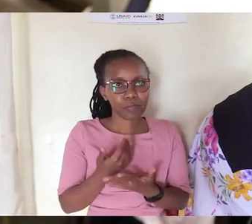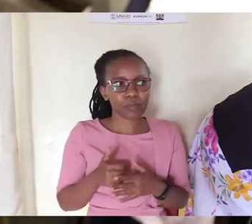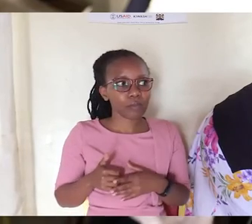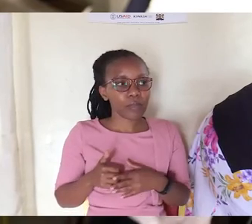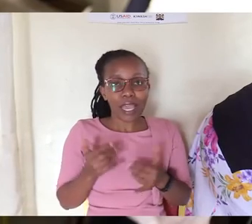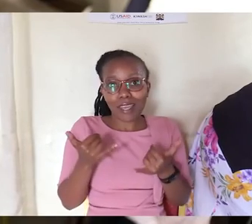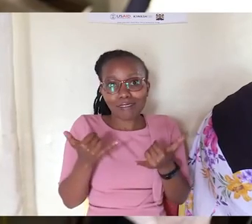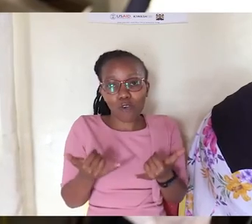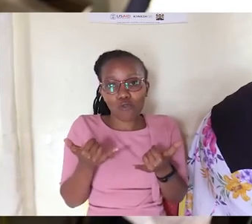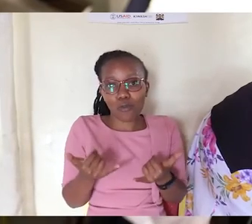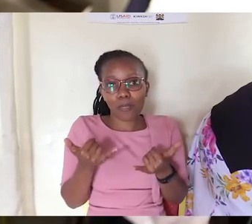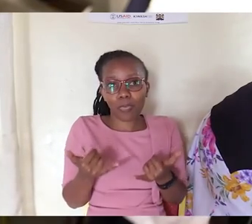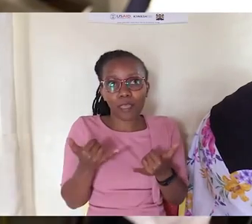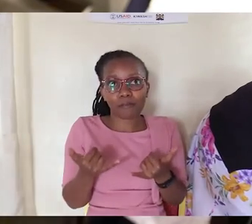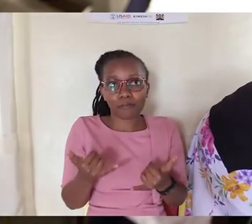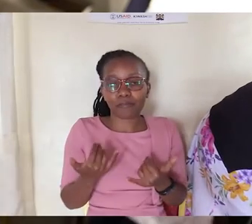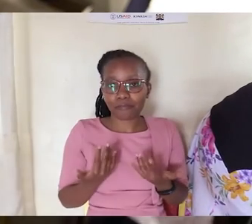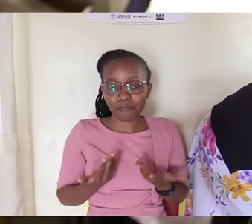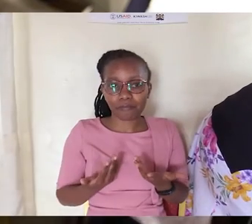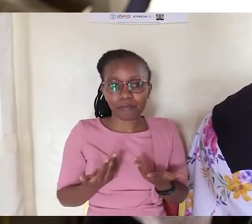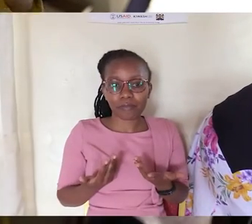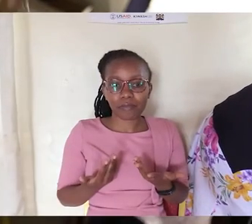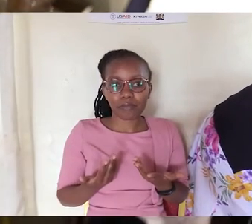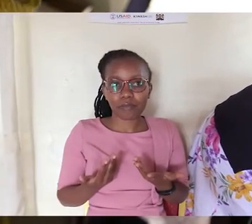we are, again,